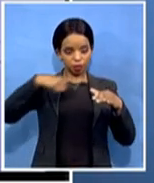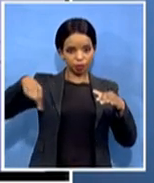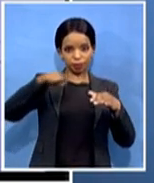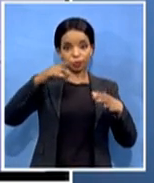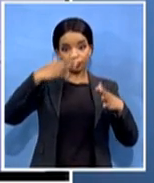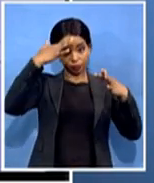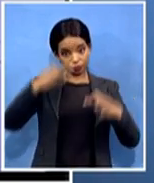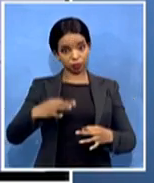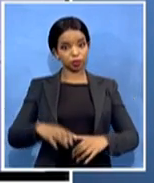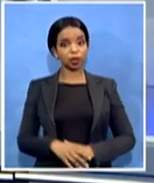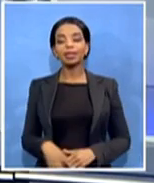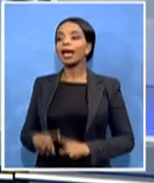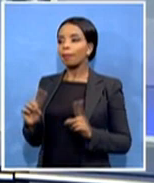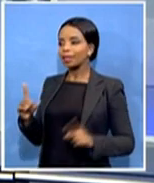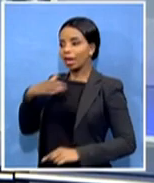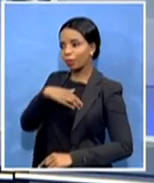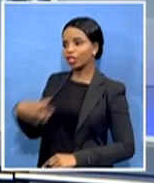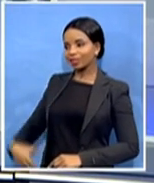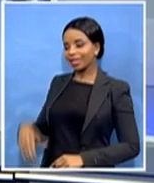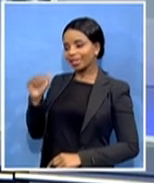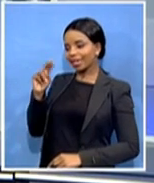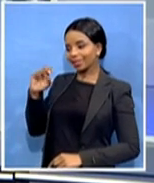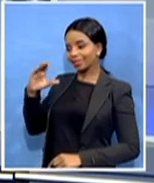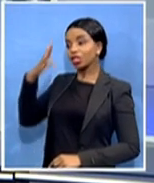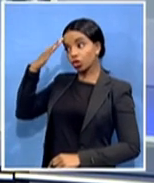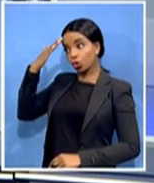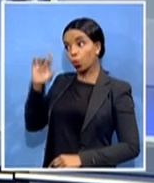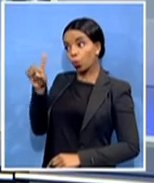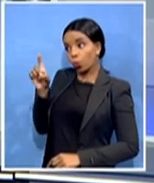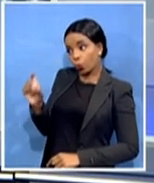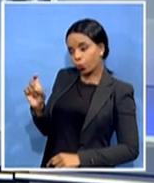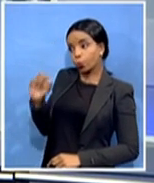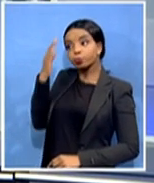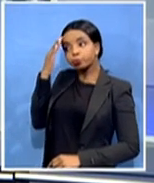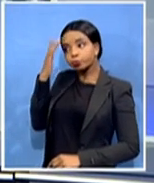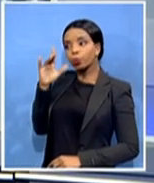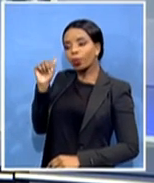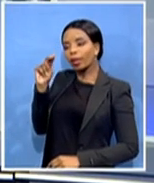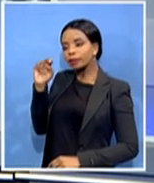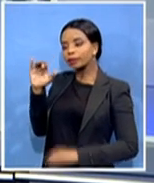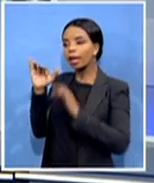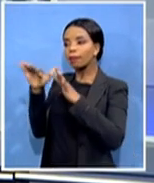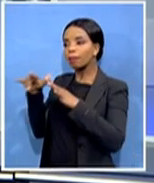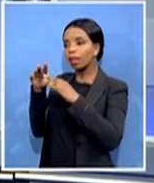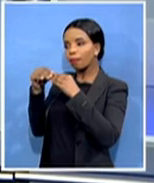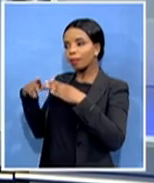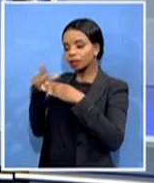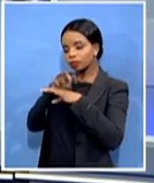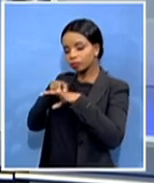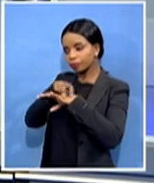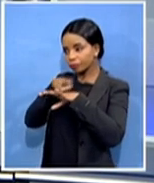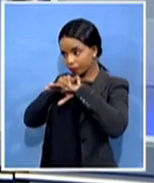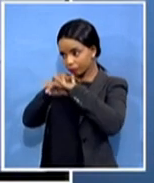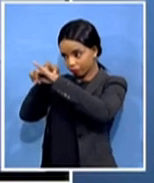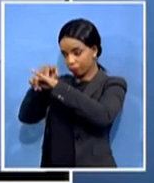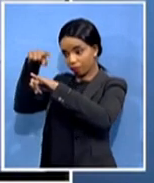of the ANC, that the ANC delegation was going to use the state plane? Was he aware of that? No, I can't